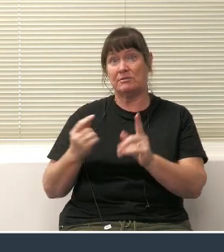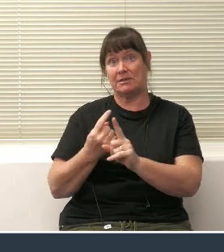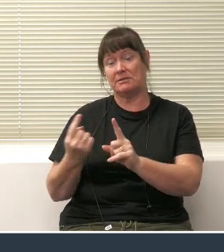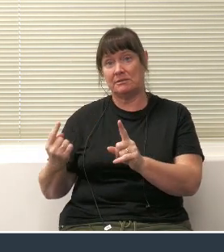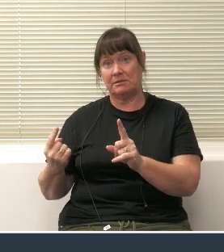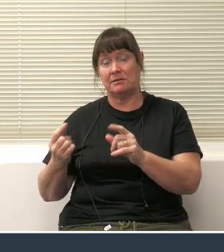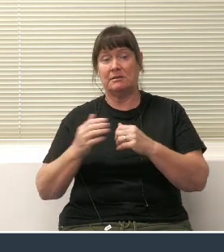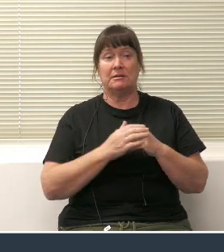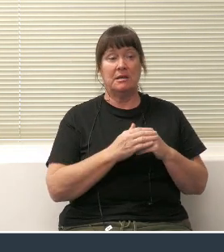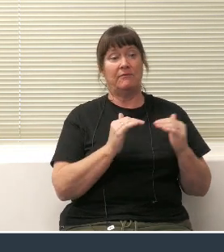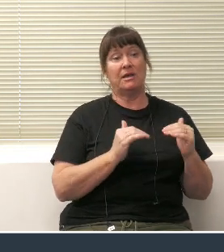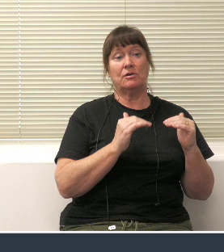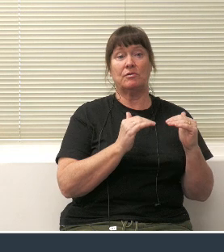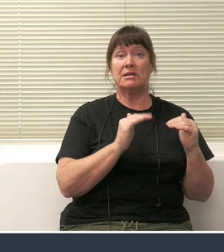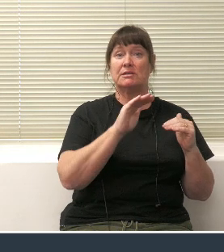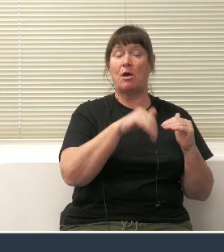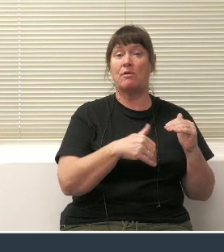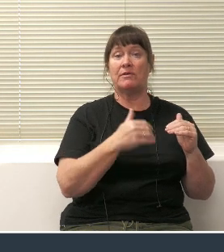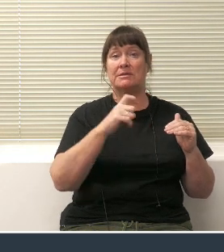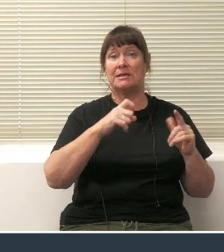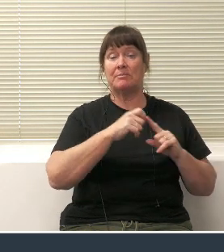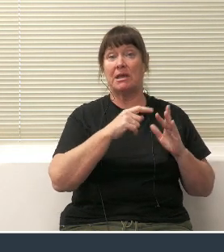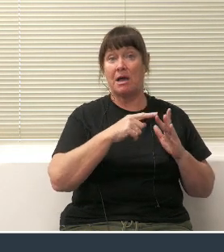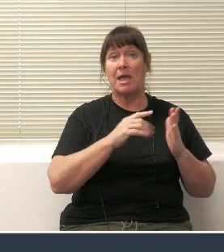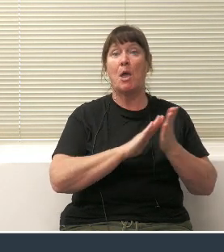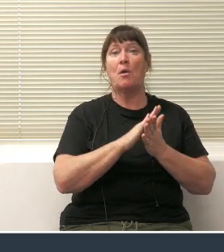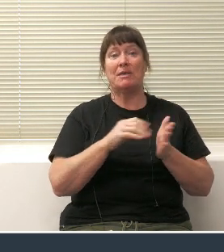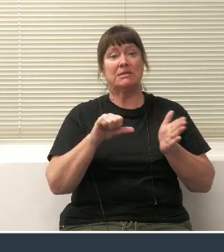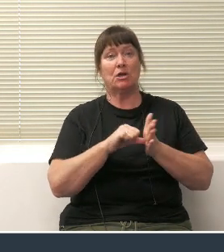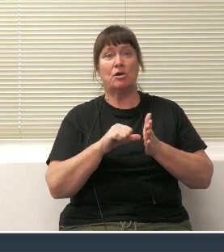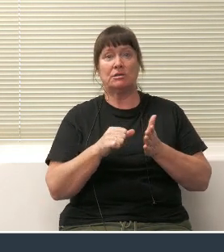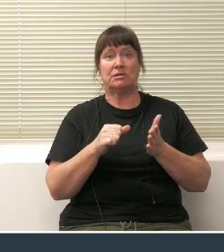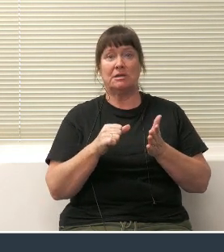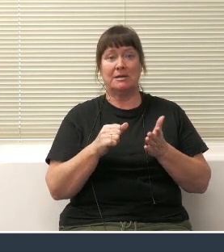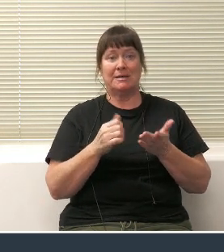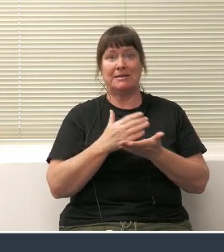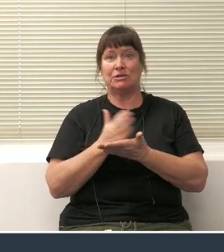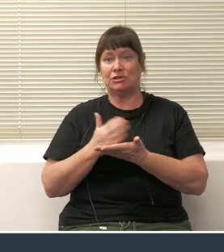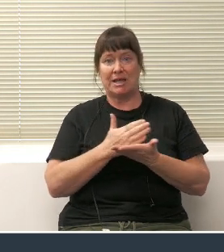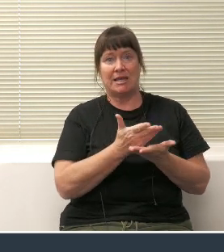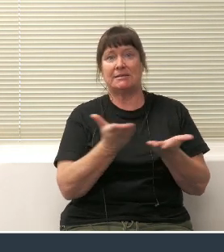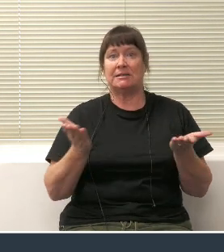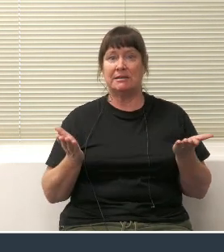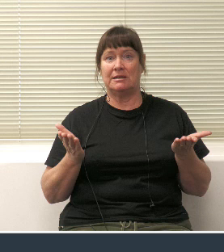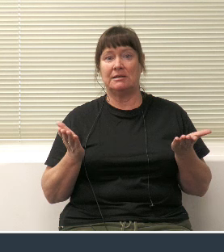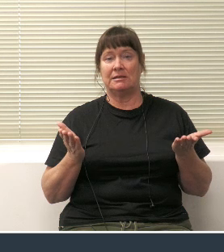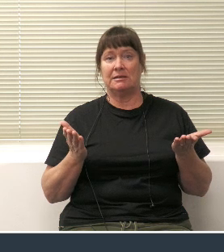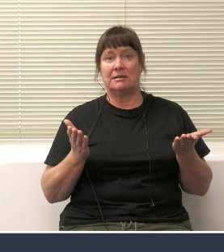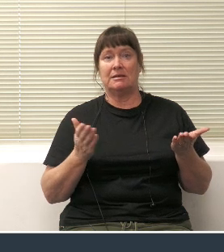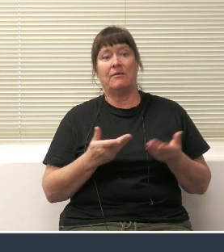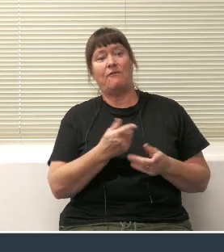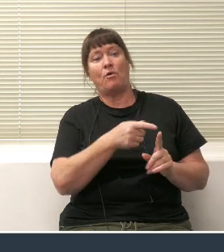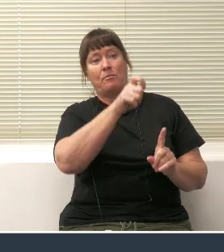Increasing some fees and charges by more than CPI helps ensure the cost burden of services sits with the user rather than being distributed